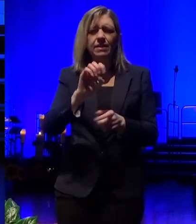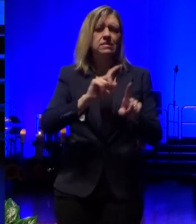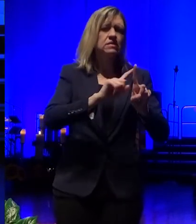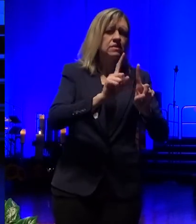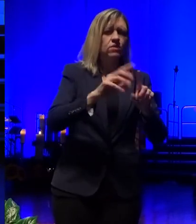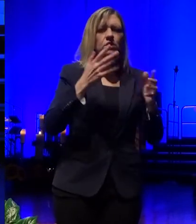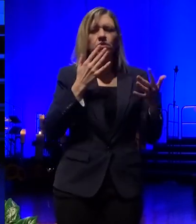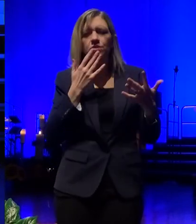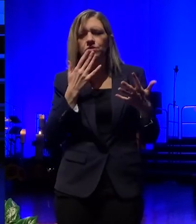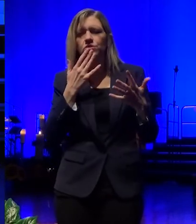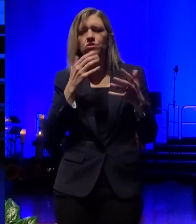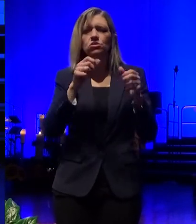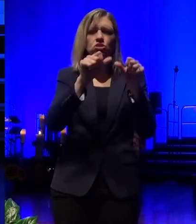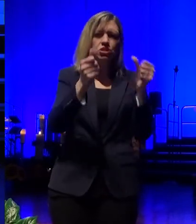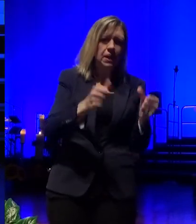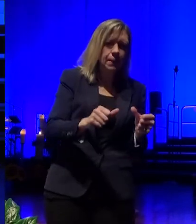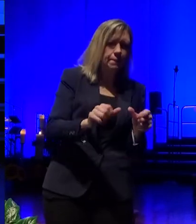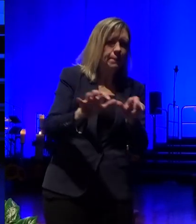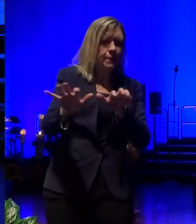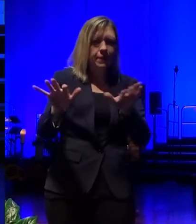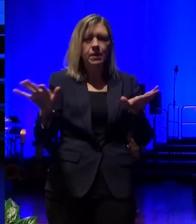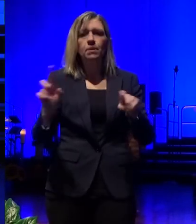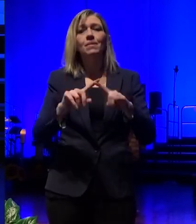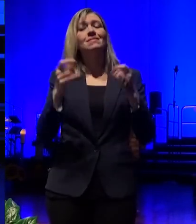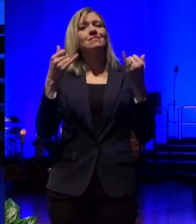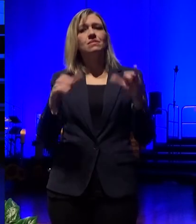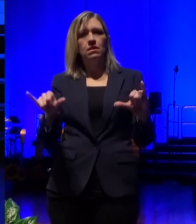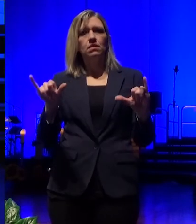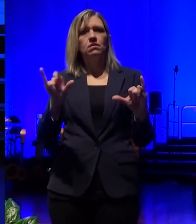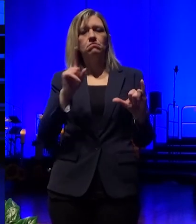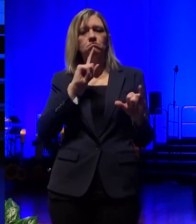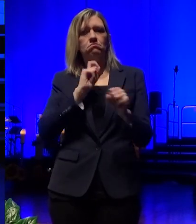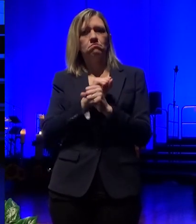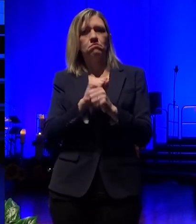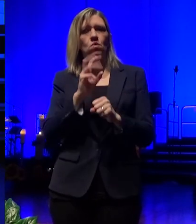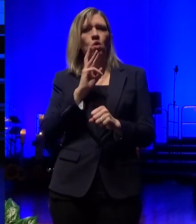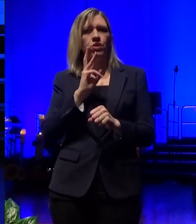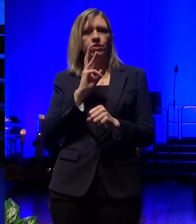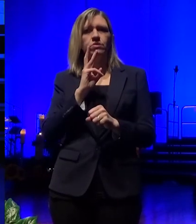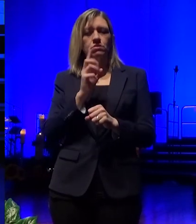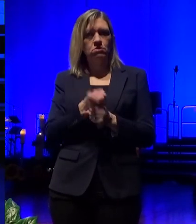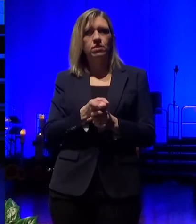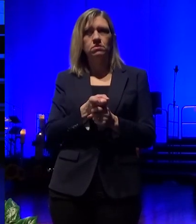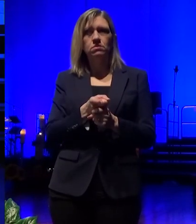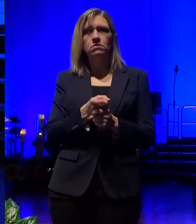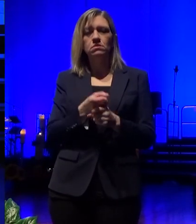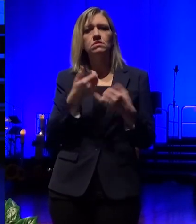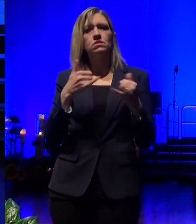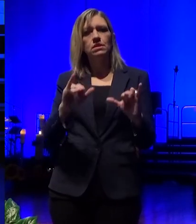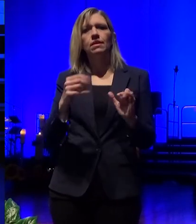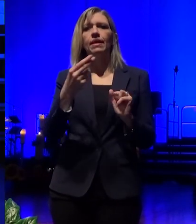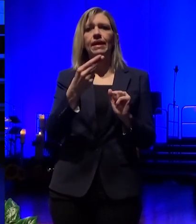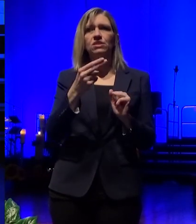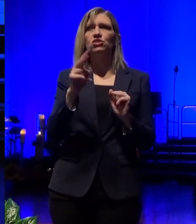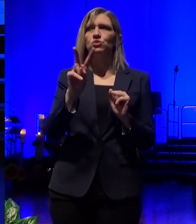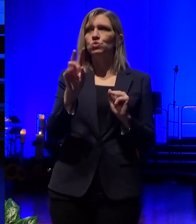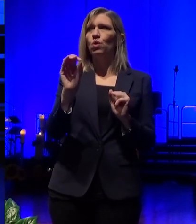colors, shapes, and forms, but it would still be water, wouldn't it? Still be